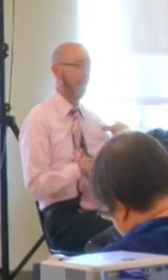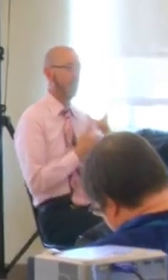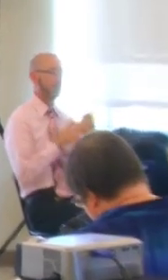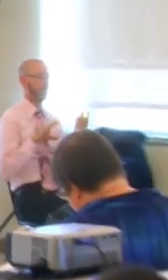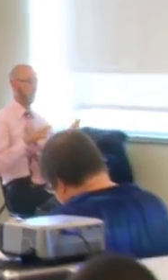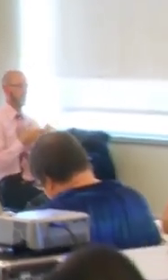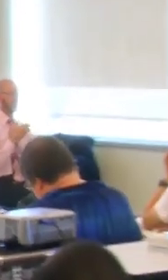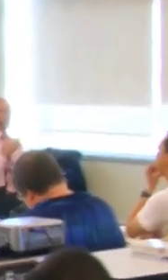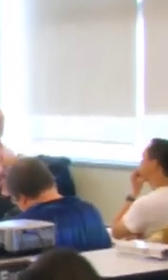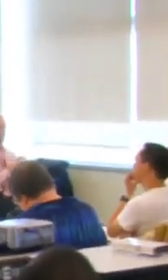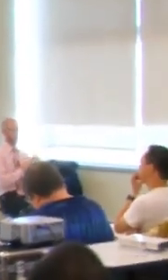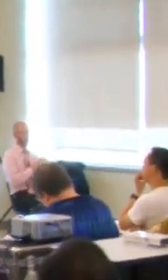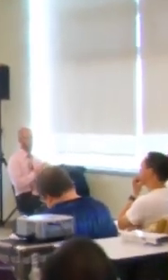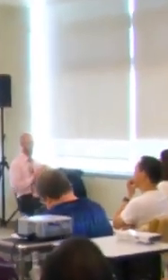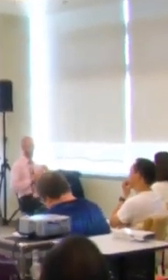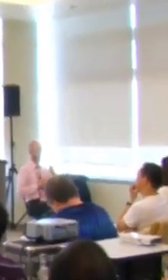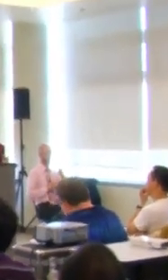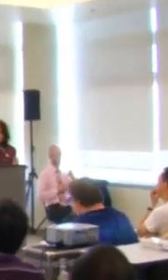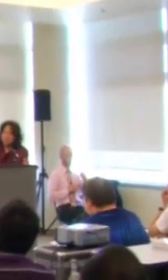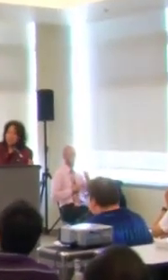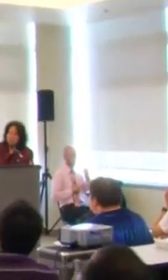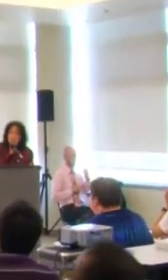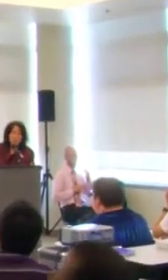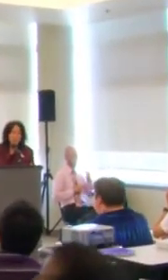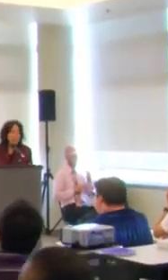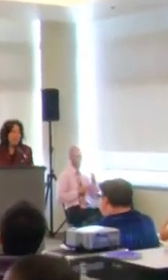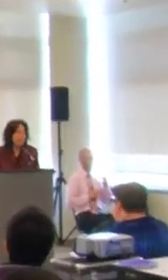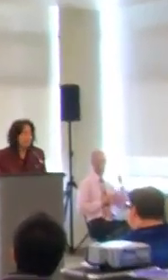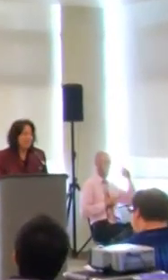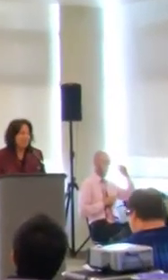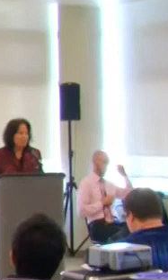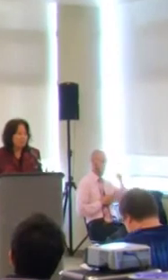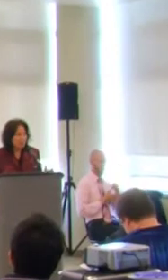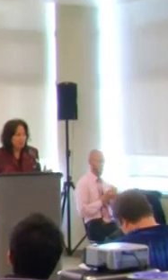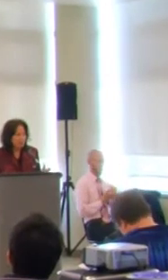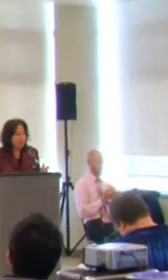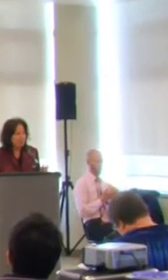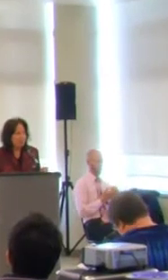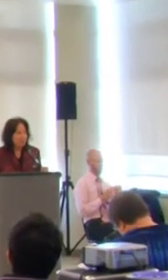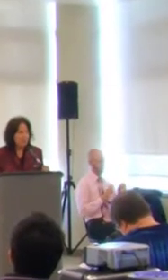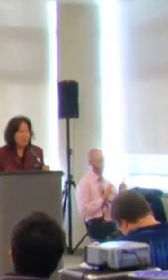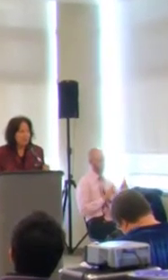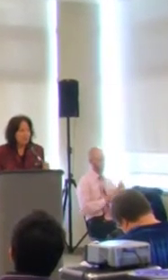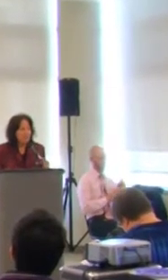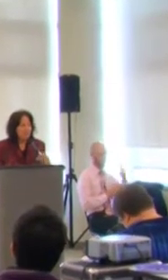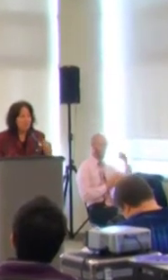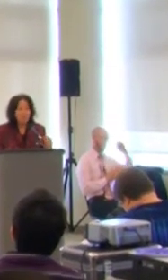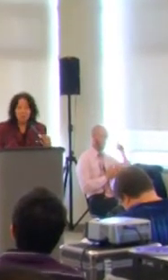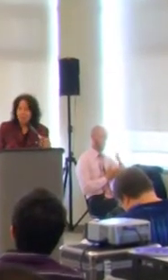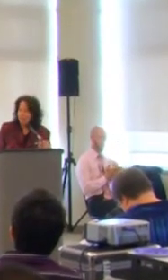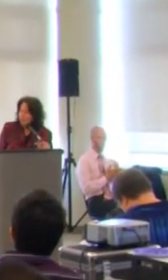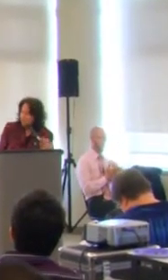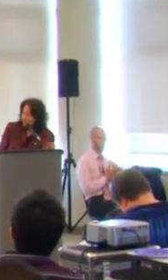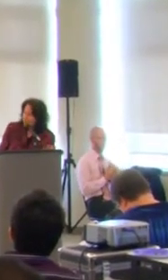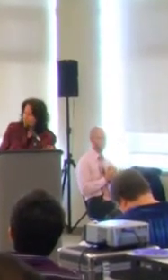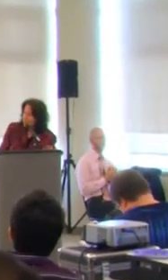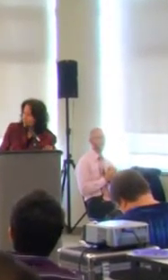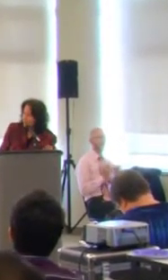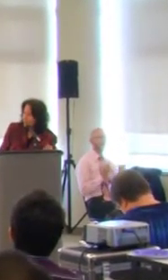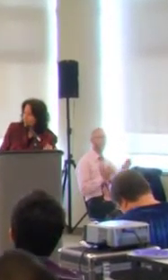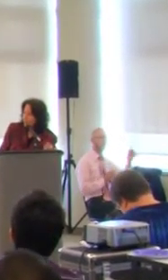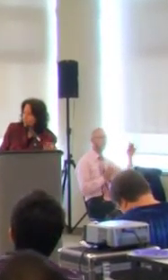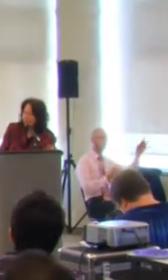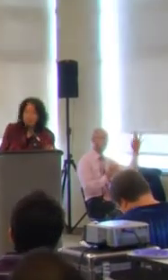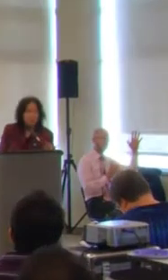insight-oriented cognitive behavioral therapy. And that's because it's mostly cognitive behavioral therapy, but as issues of, say,